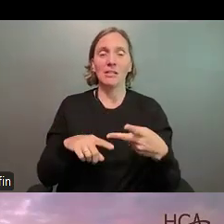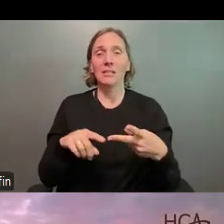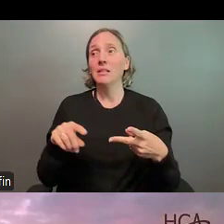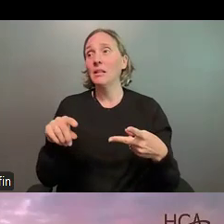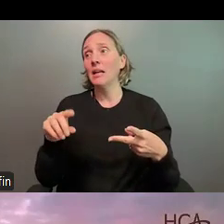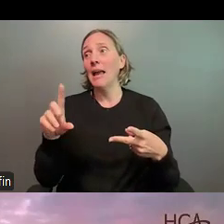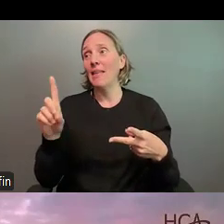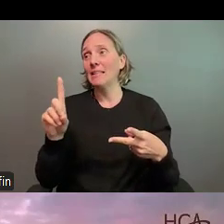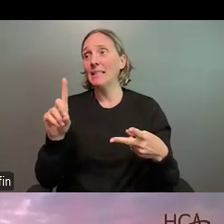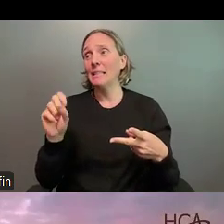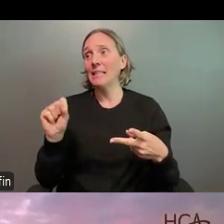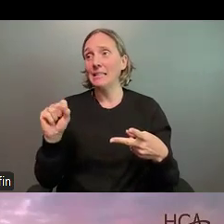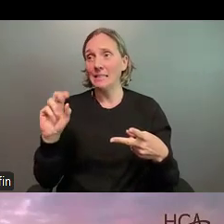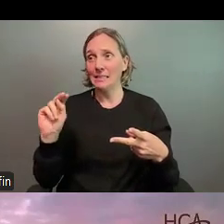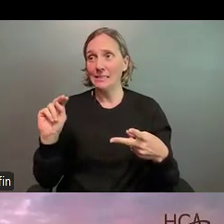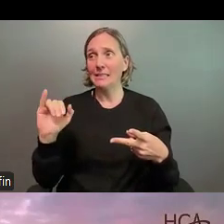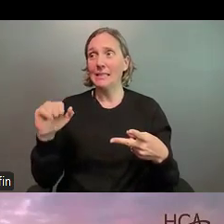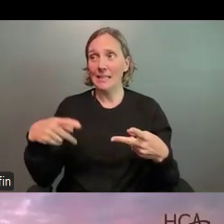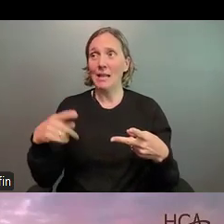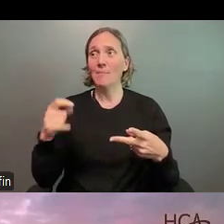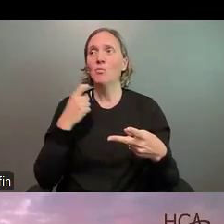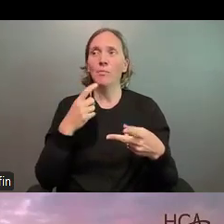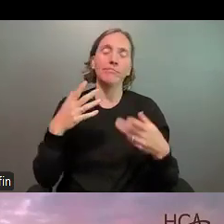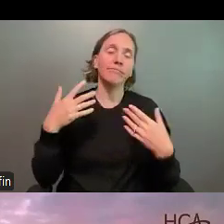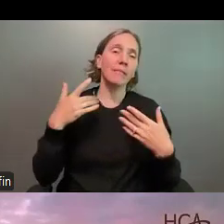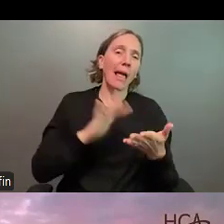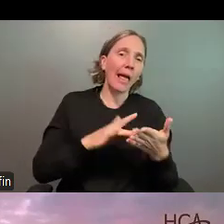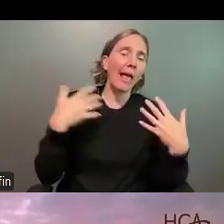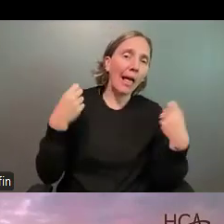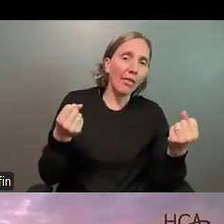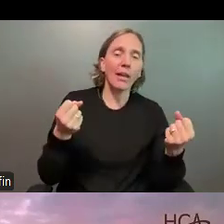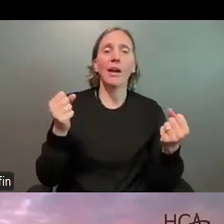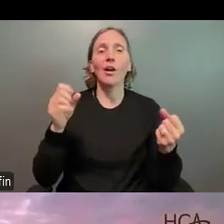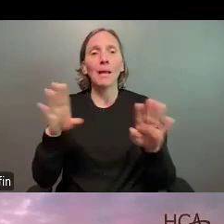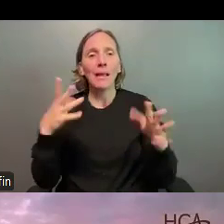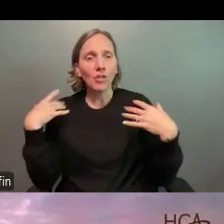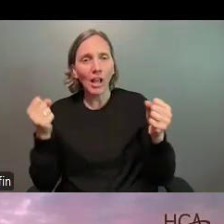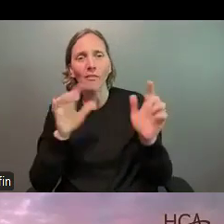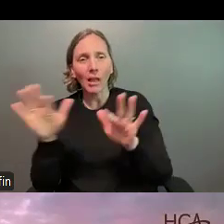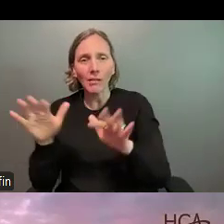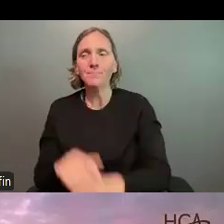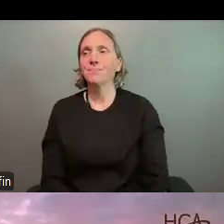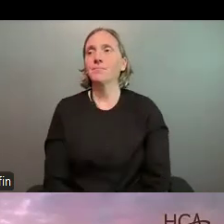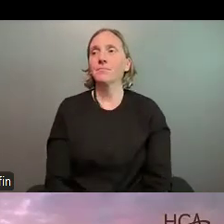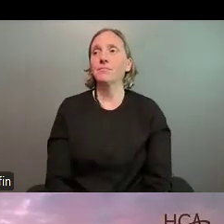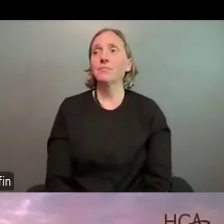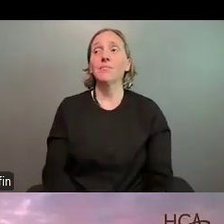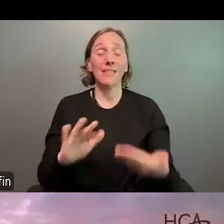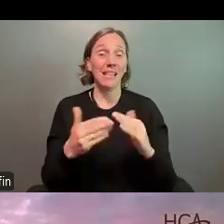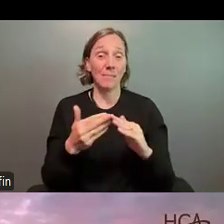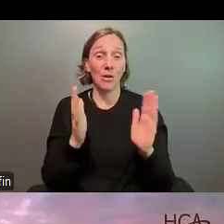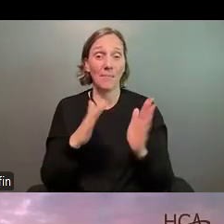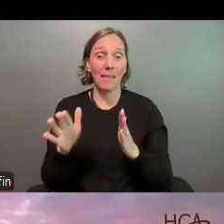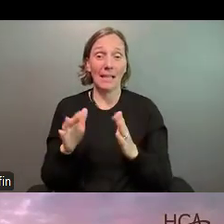integrated managed care with physical and behavioral health services. And our community plan serves on